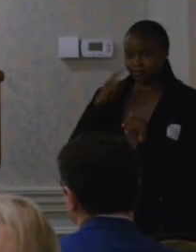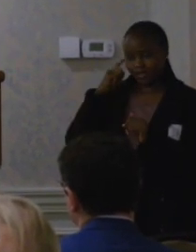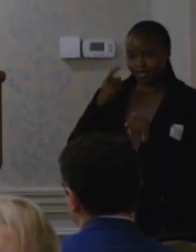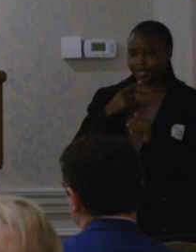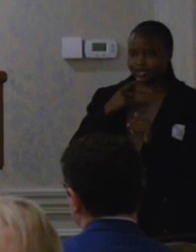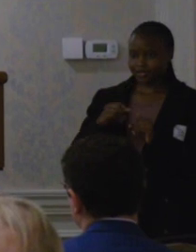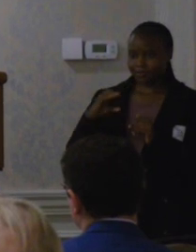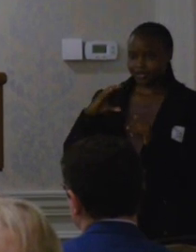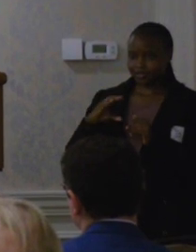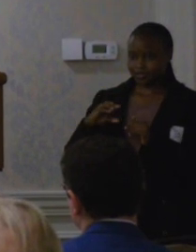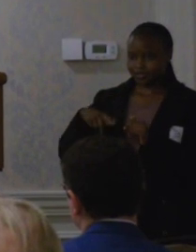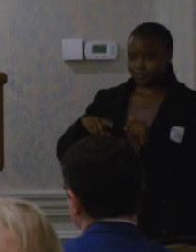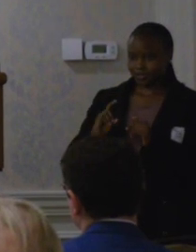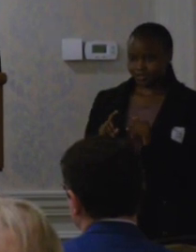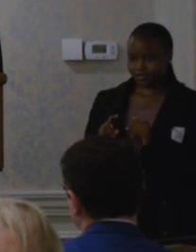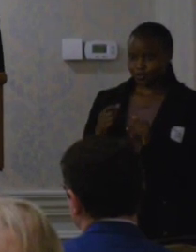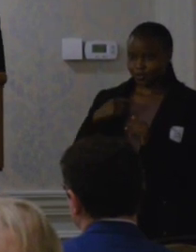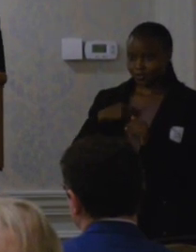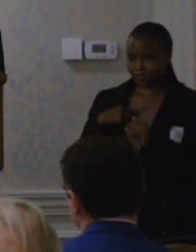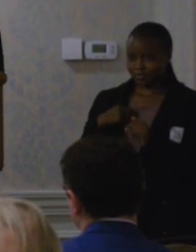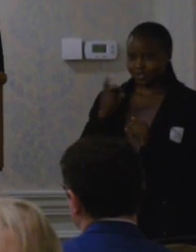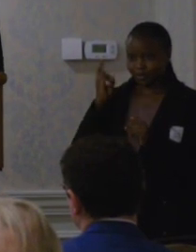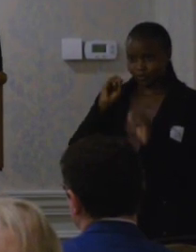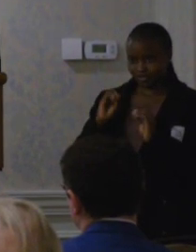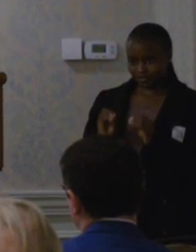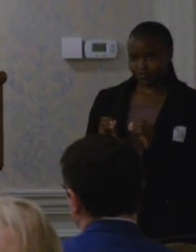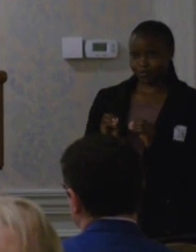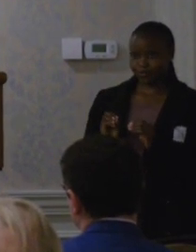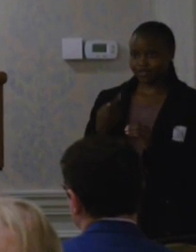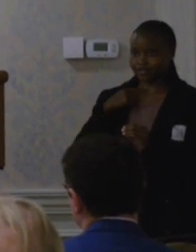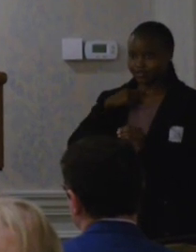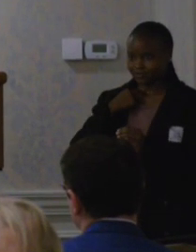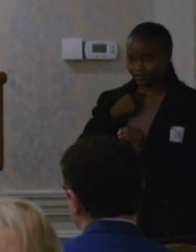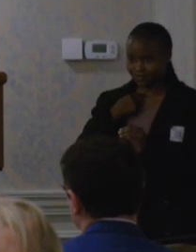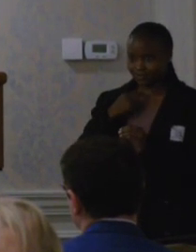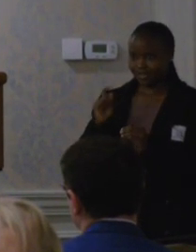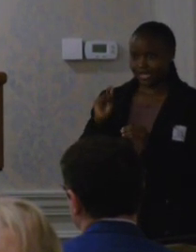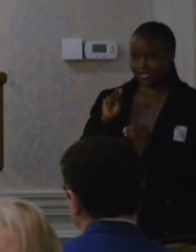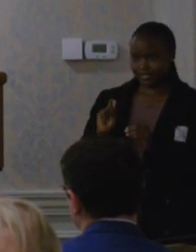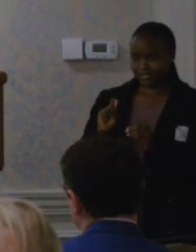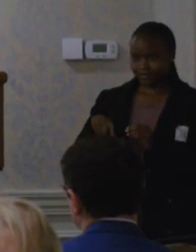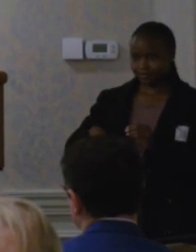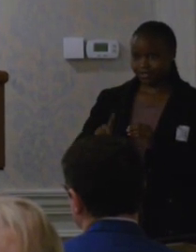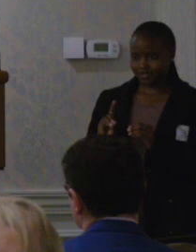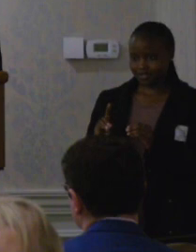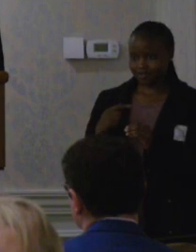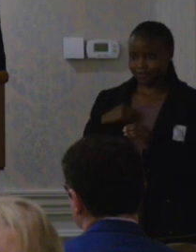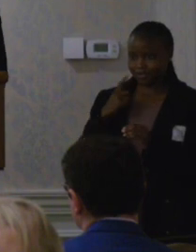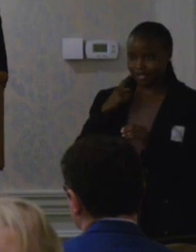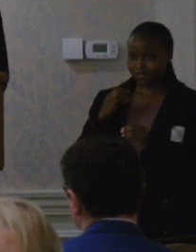COACH program works with that, and also some of the challenges related to the times that we live in.